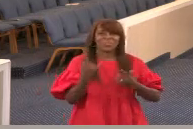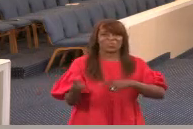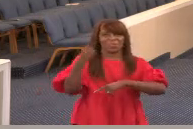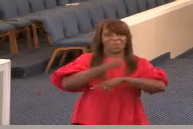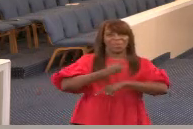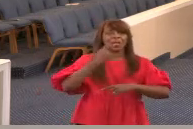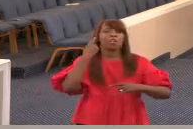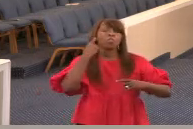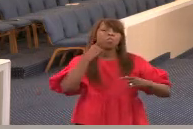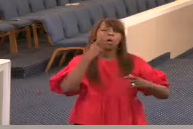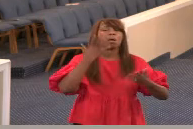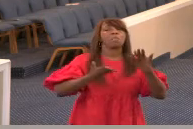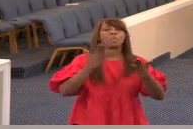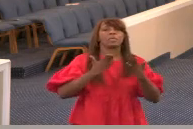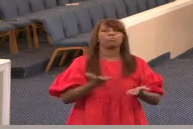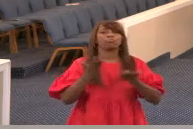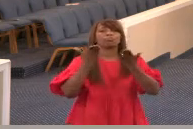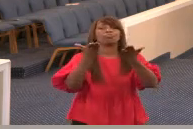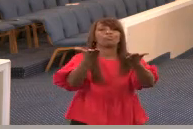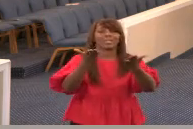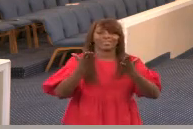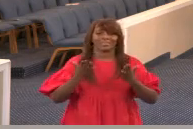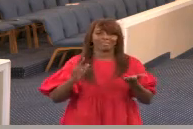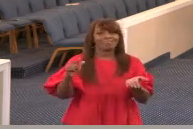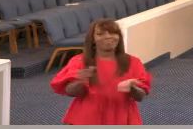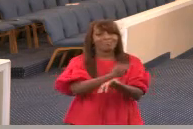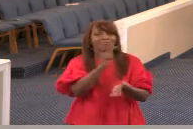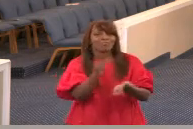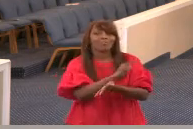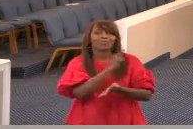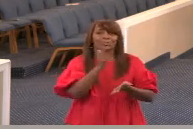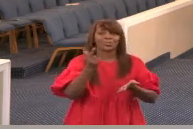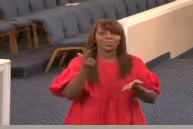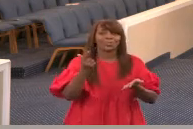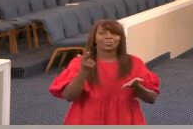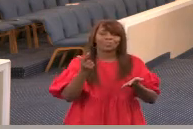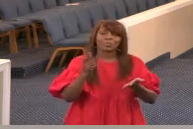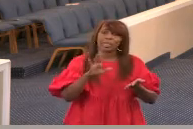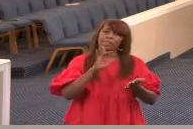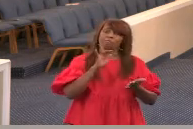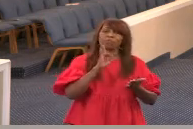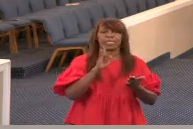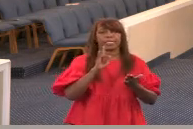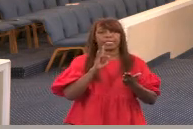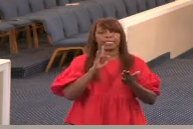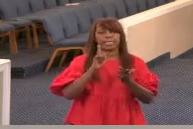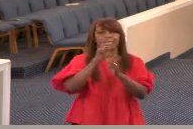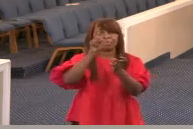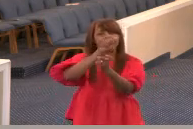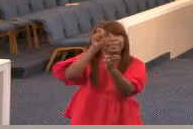ought to look at a word that addresses,